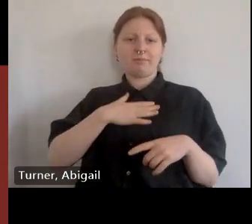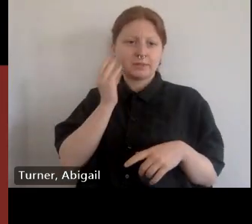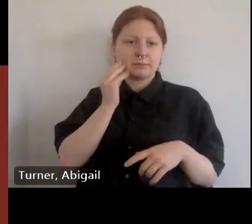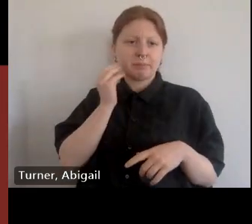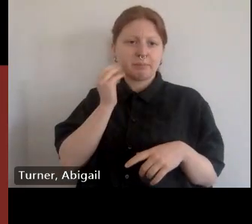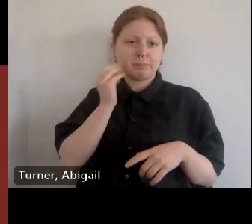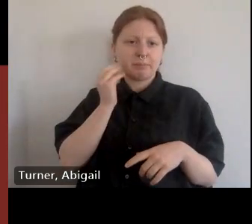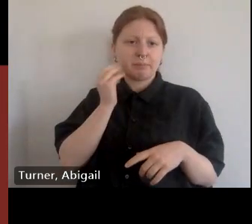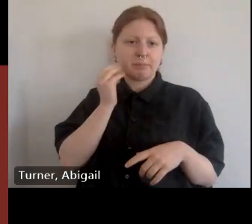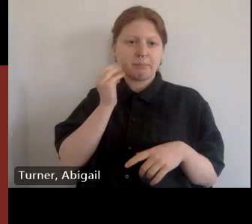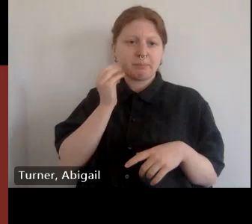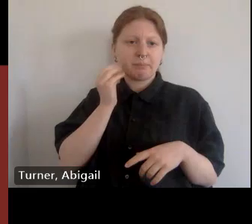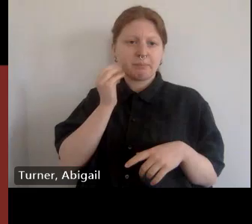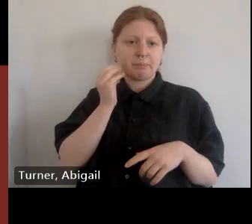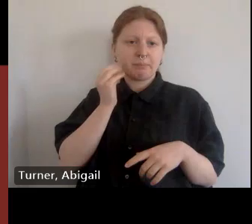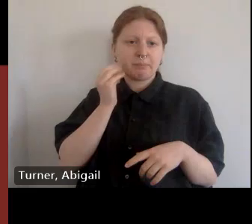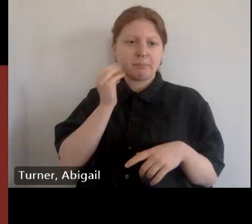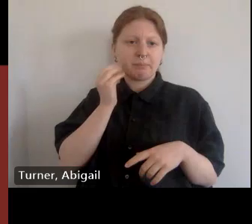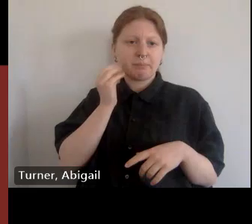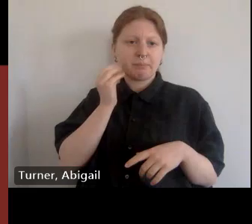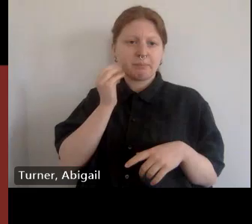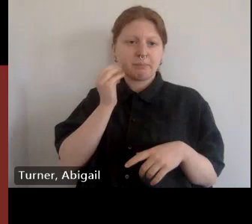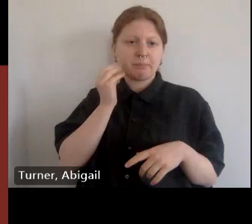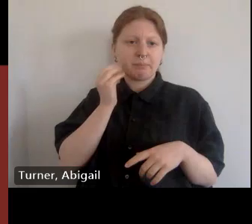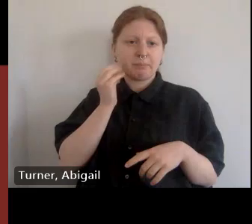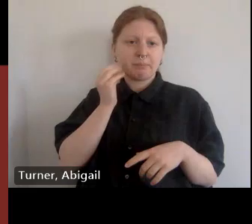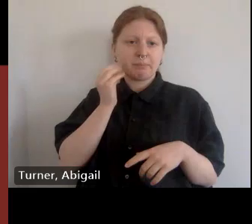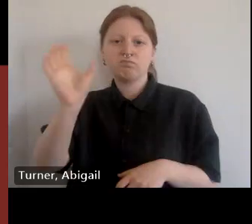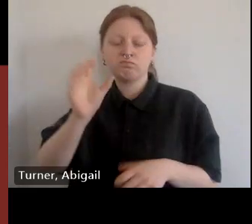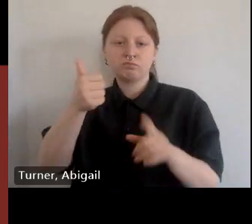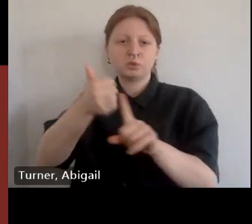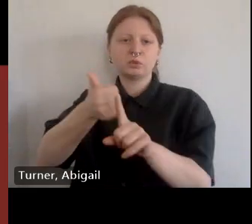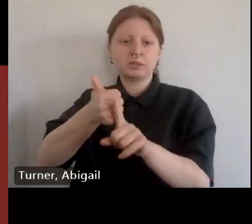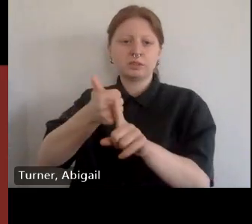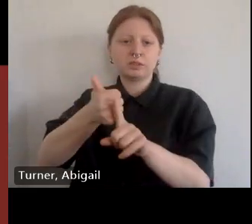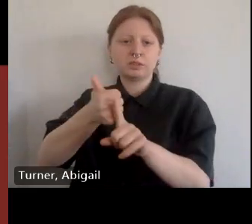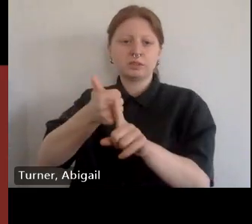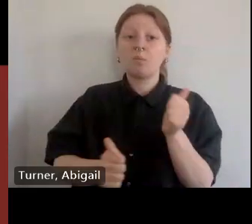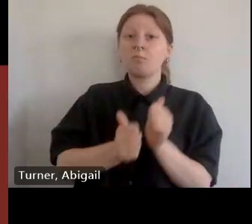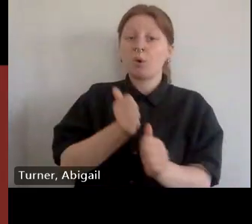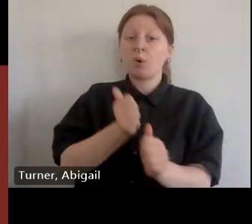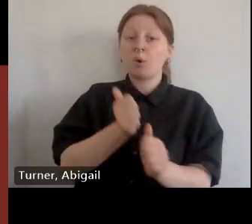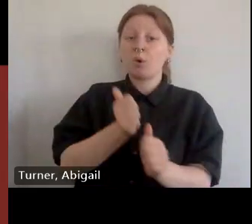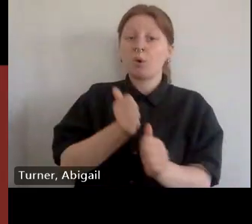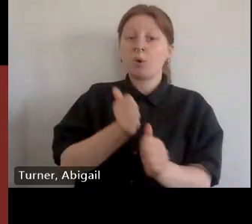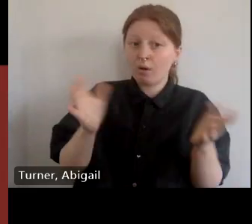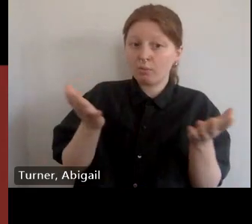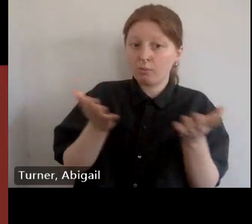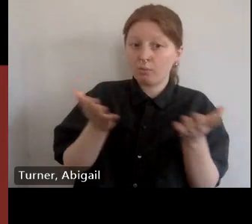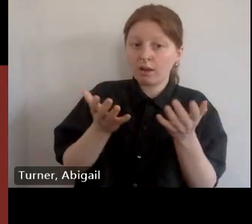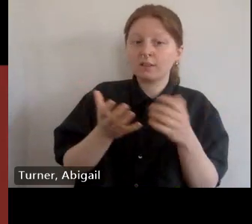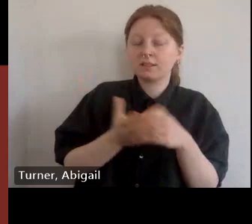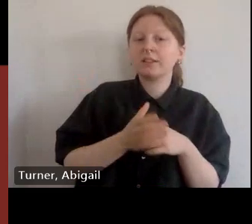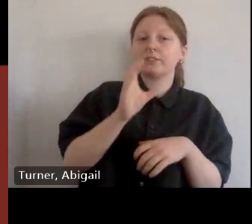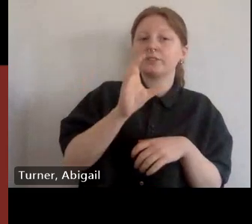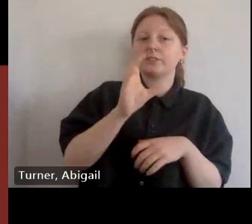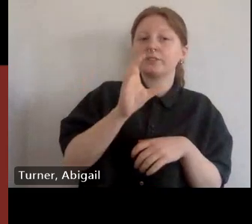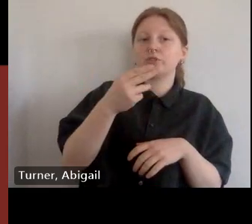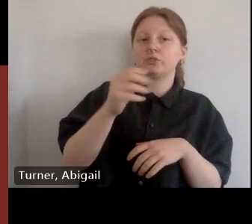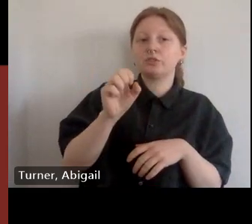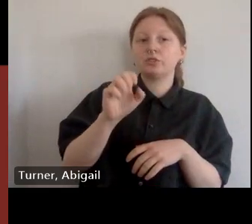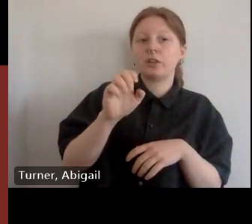of those opportunities. I would say one of the most standout opportunities that is at the bottom, the Chesapeake Conservation and Climate